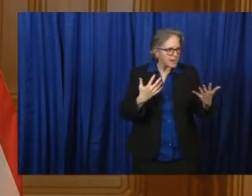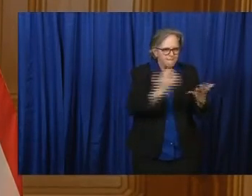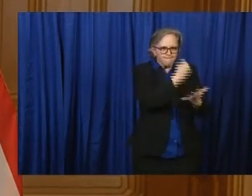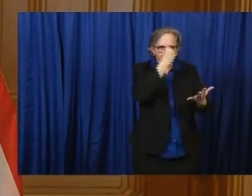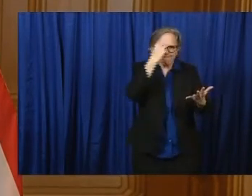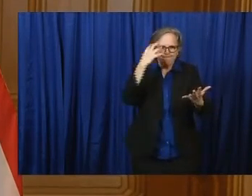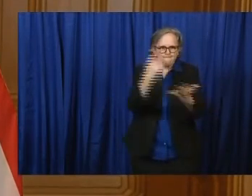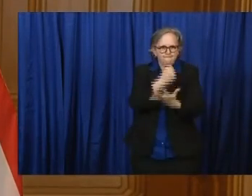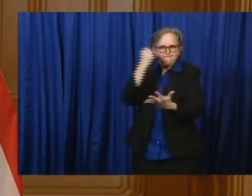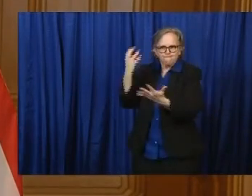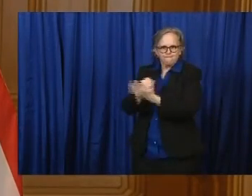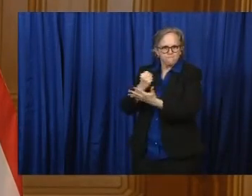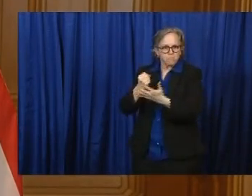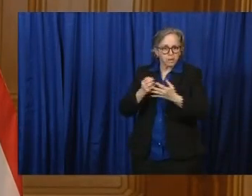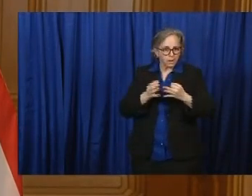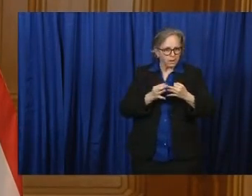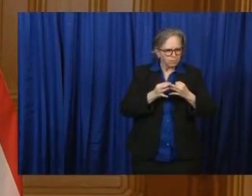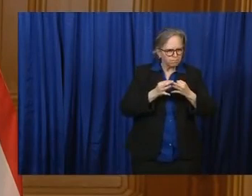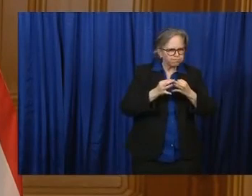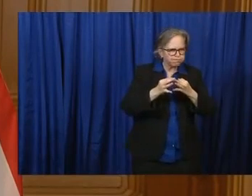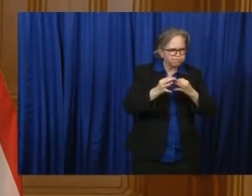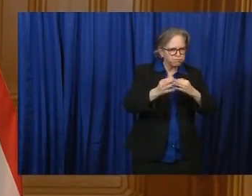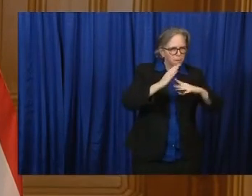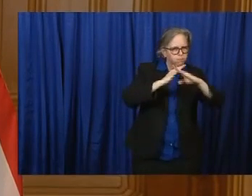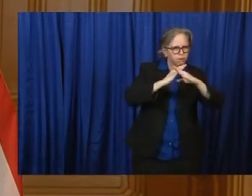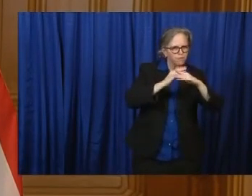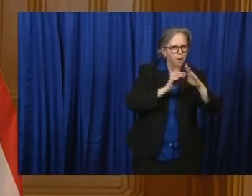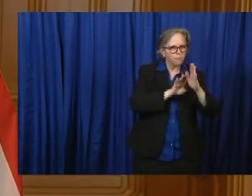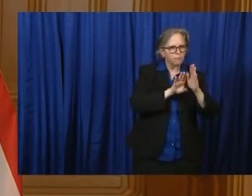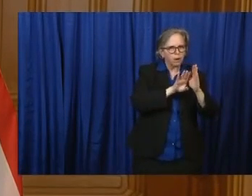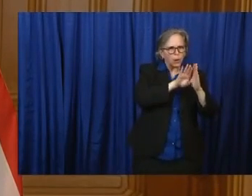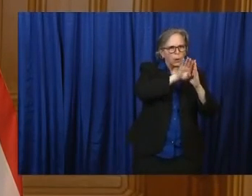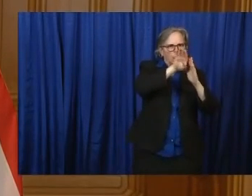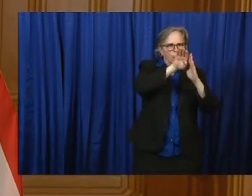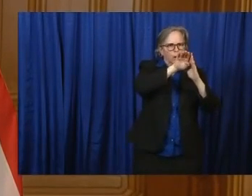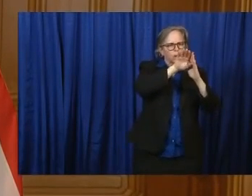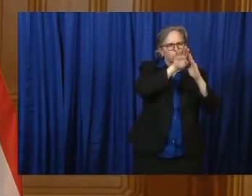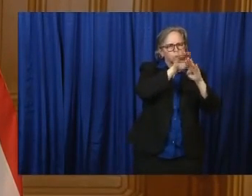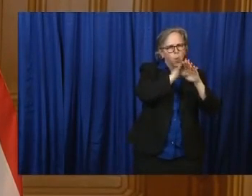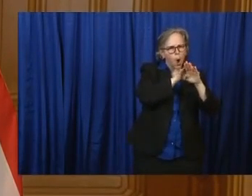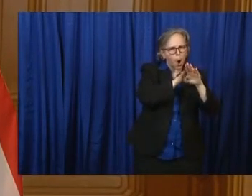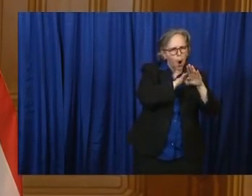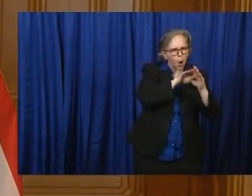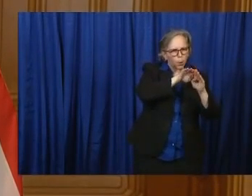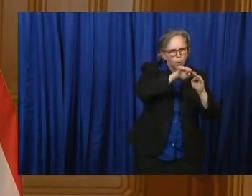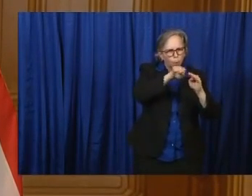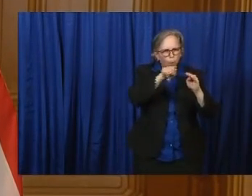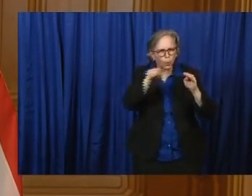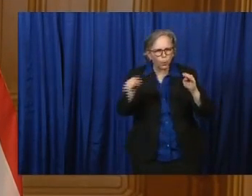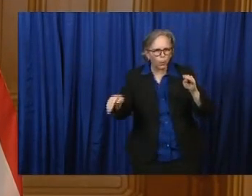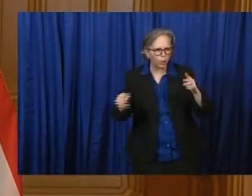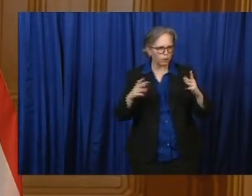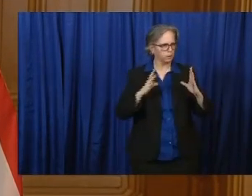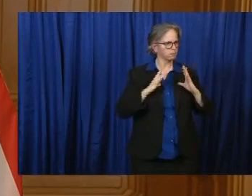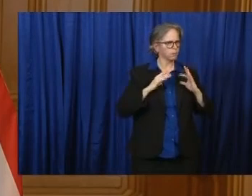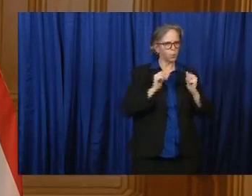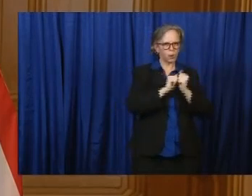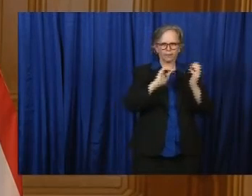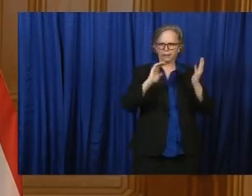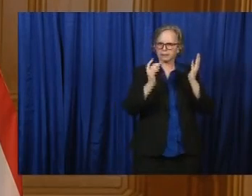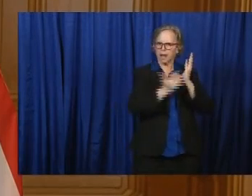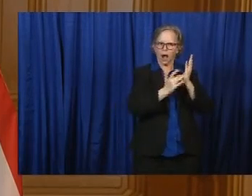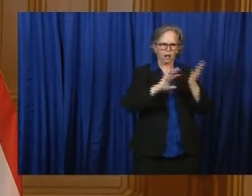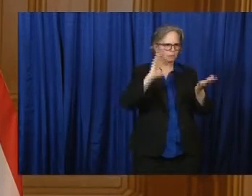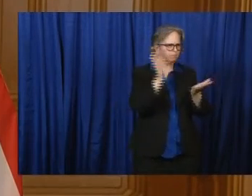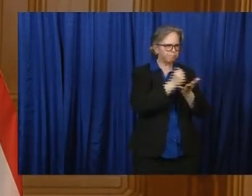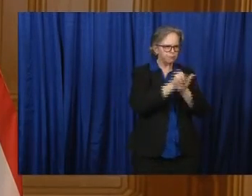real onslaught of this tidal wave that's coming to Ohio is a day that we can see the technology move forward and we